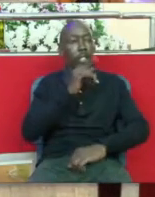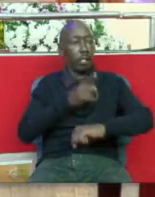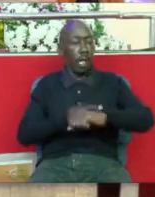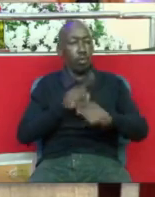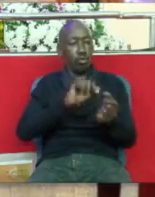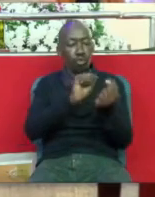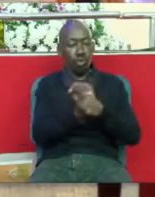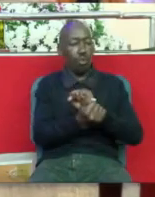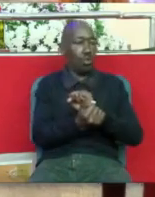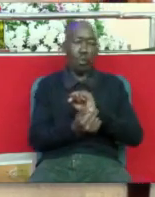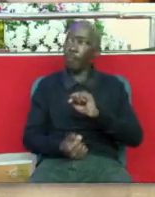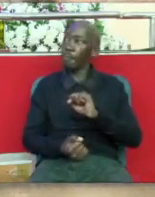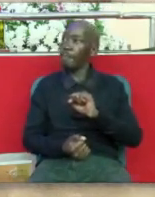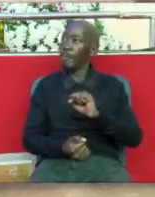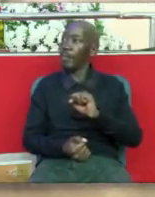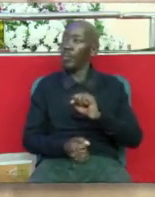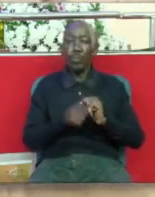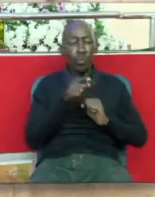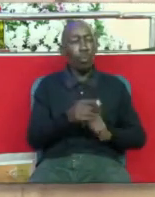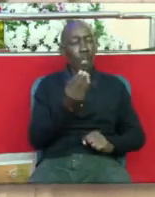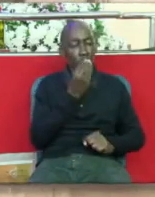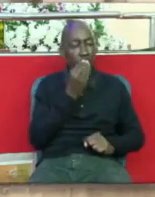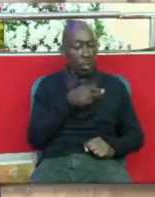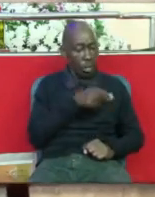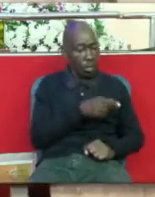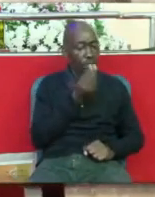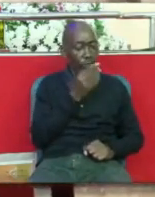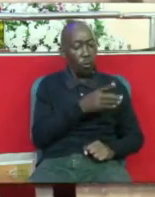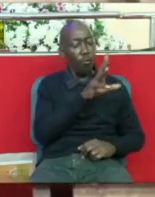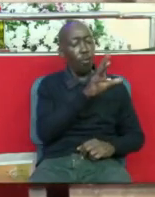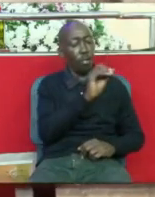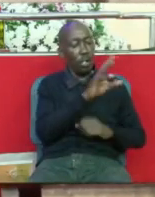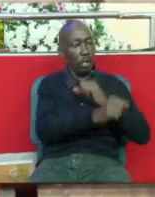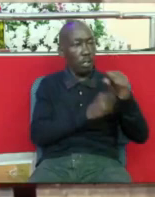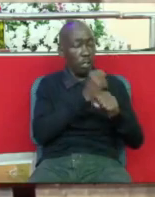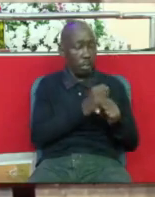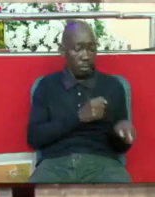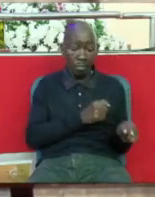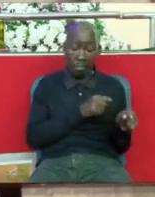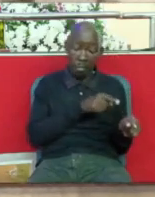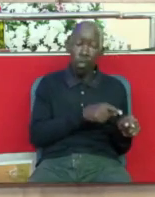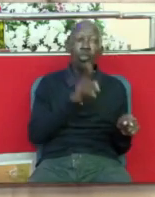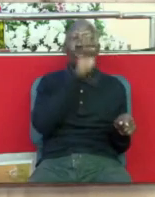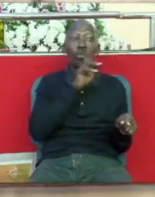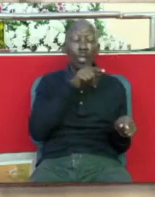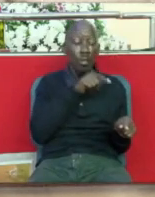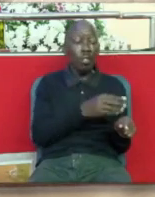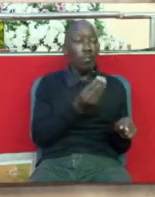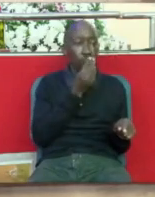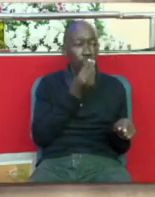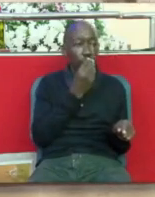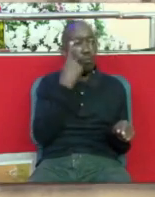change. Ni wakati wa kubadilisha. You've been eating this for 40 years. Mumekuwa mkila hivi miaka 40. You've been using this route for 40 years.